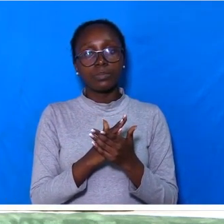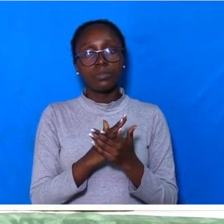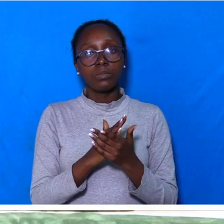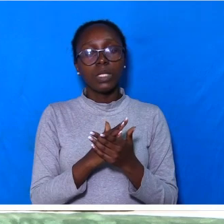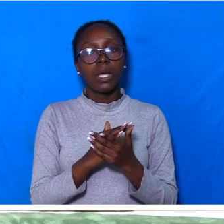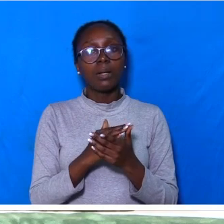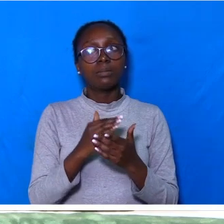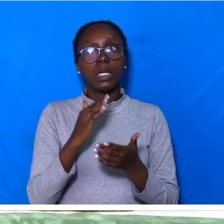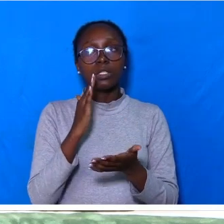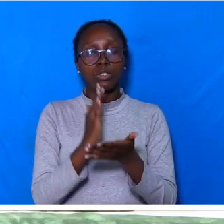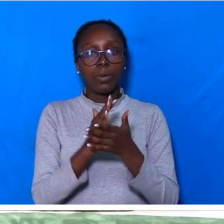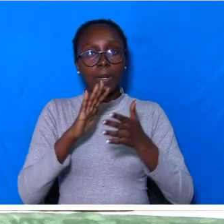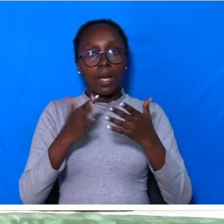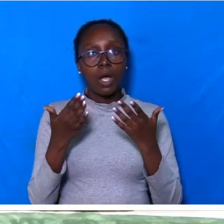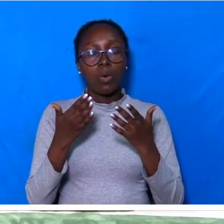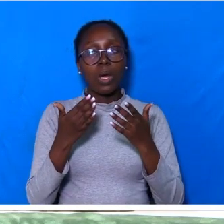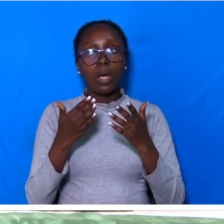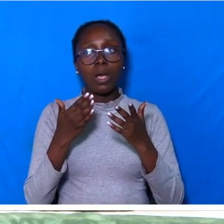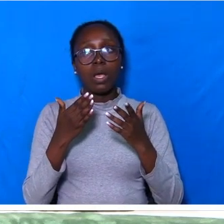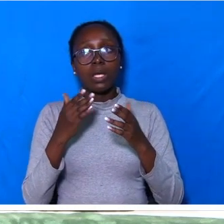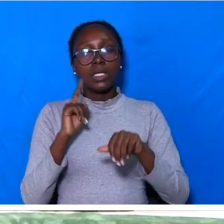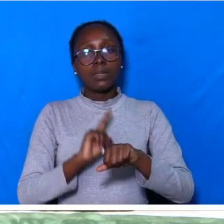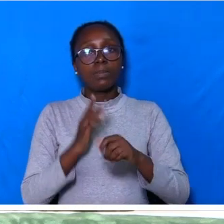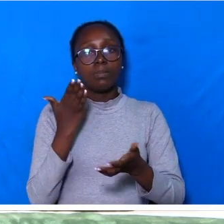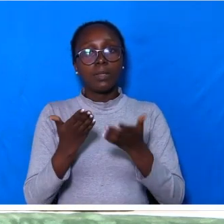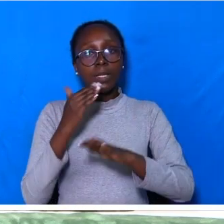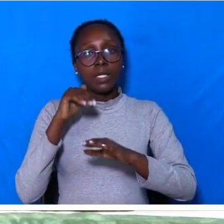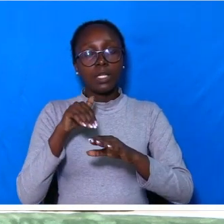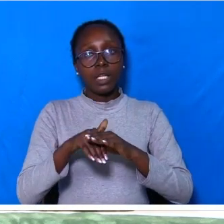or stagnation as a second consequence of rebellion.